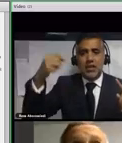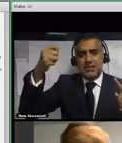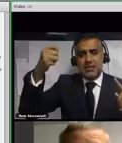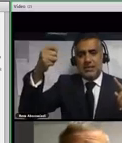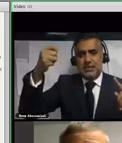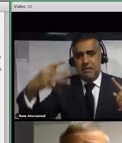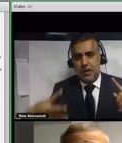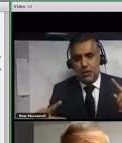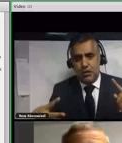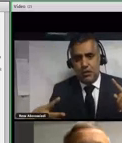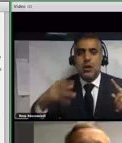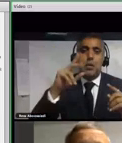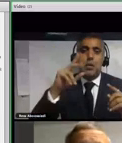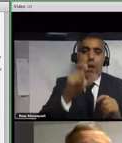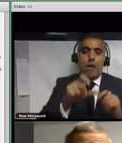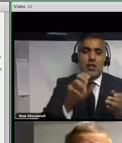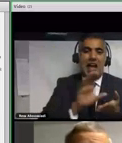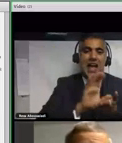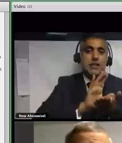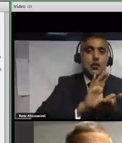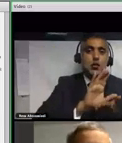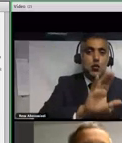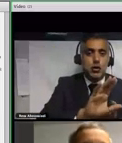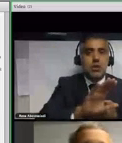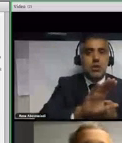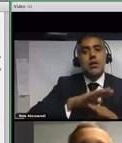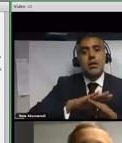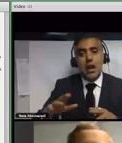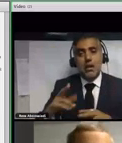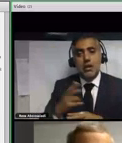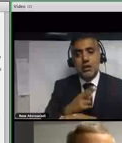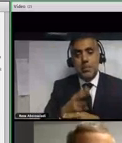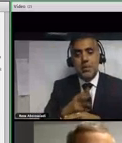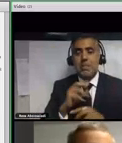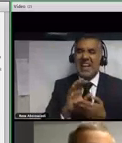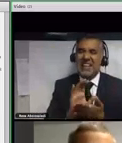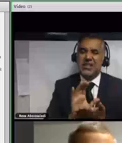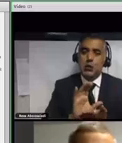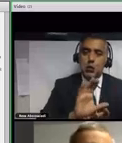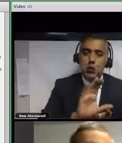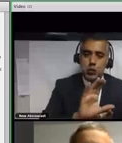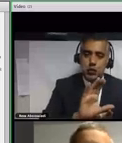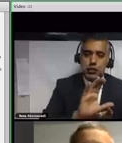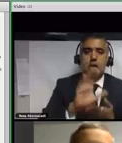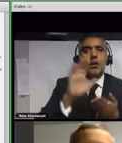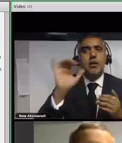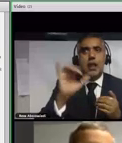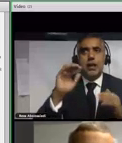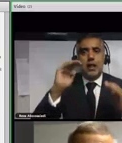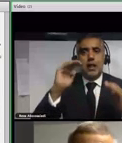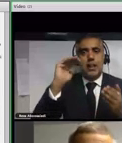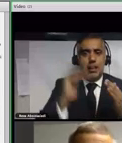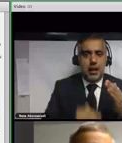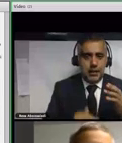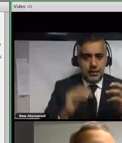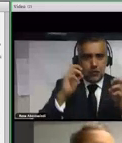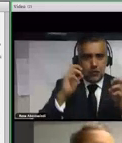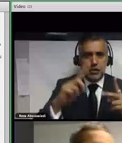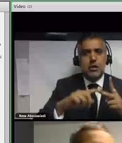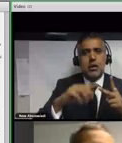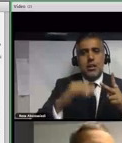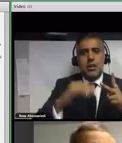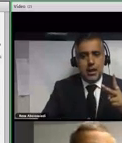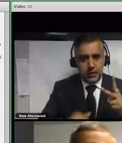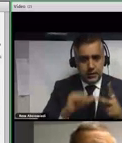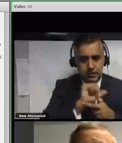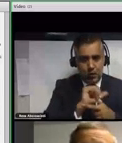as exclusion, not just as less consumption, but as less education, as less employment,